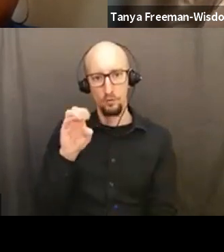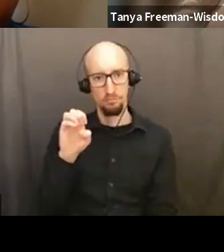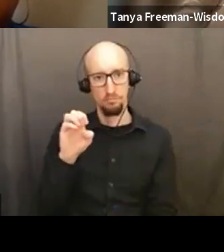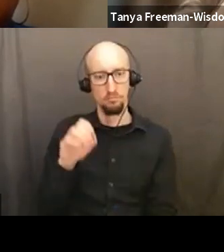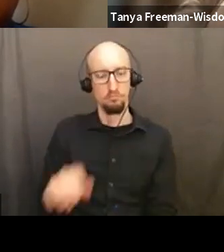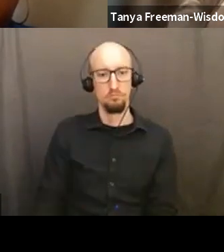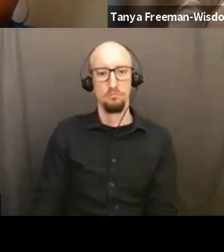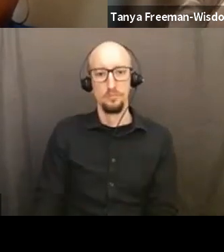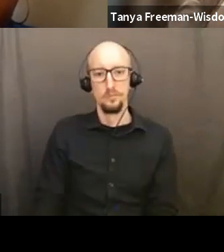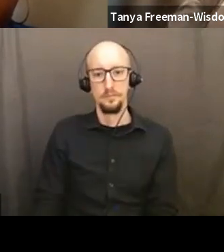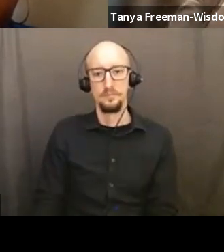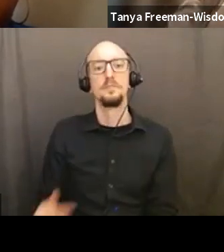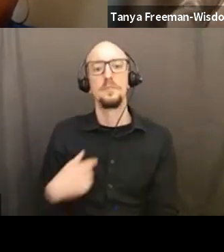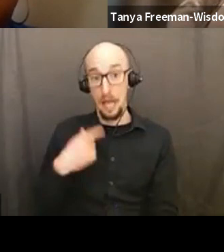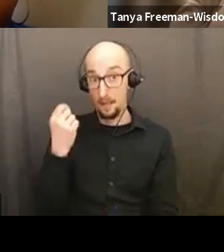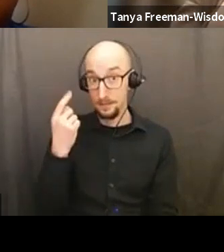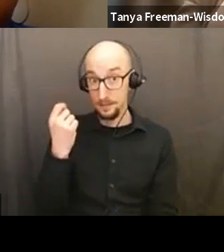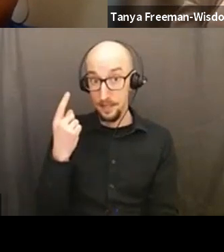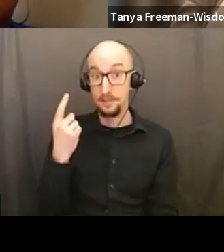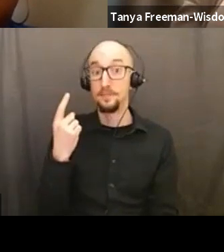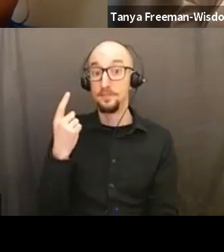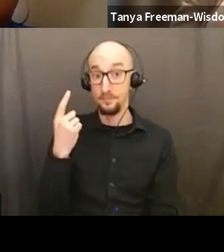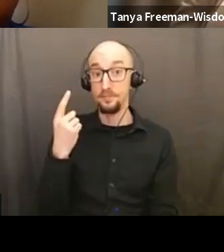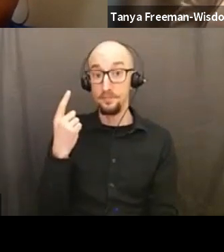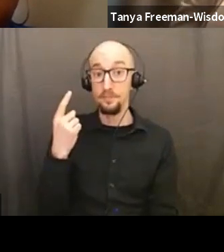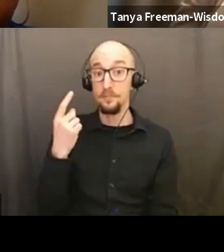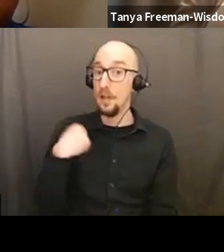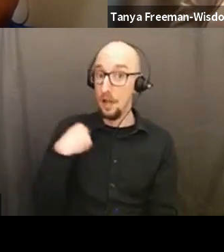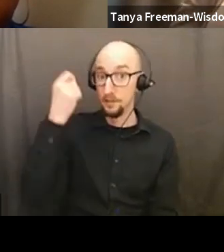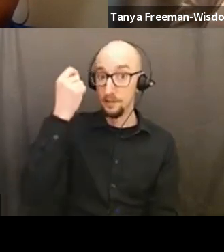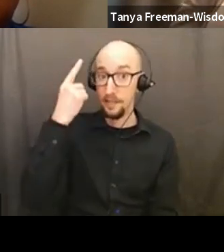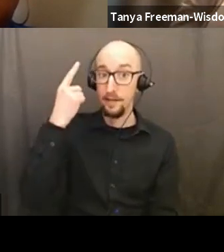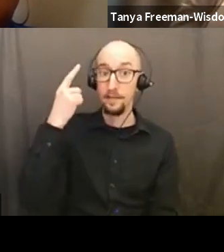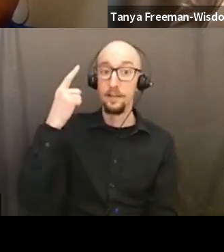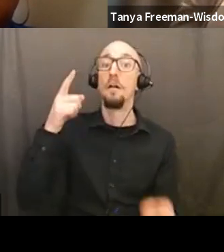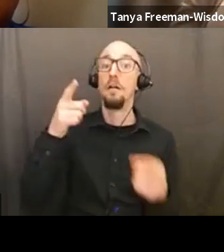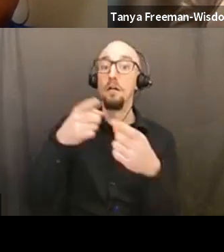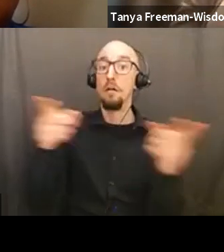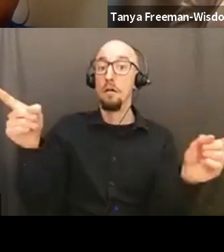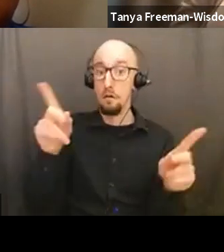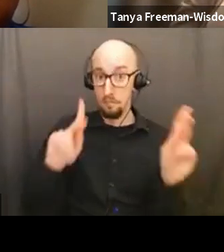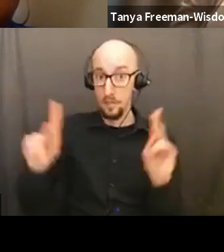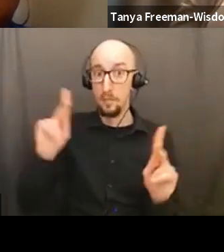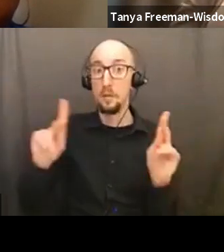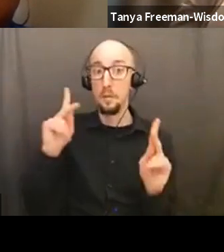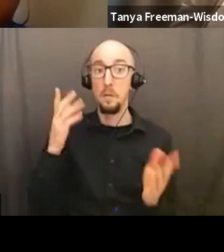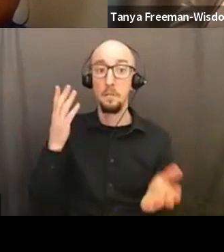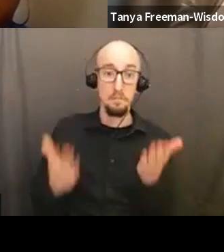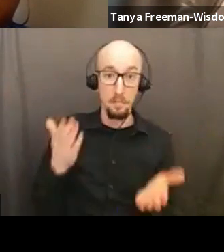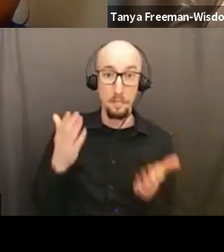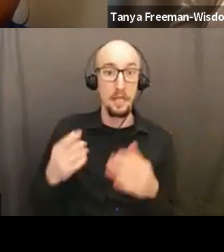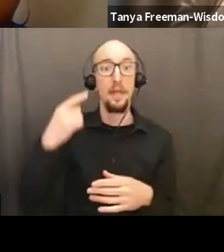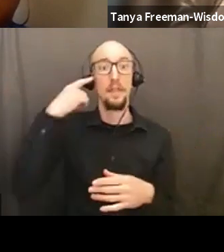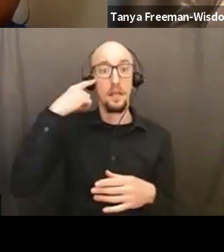based on their zip code. I understand how people may